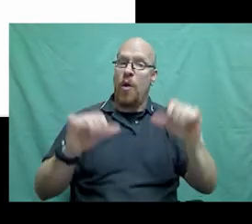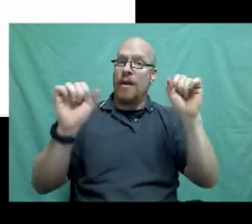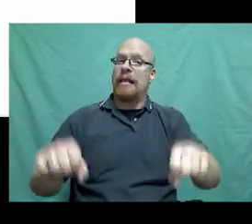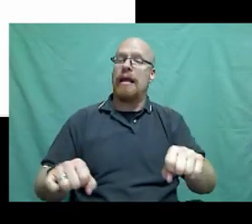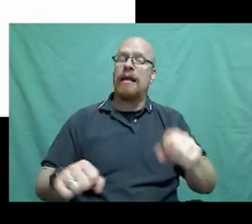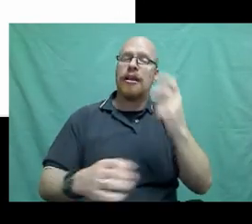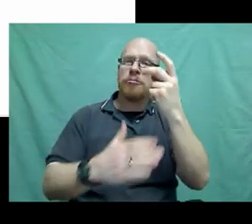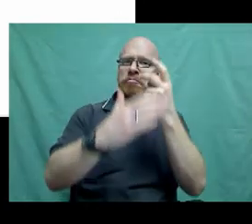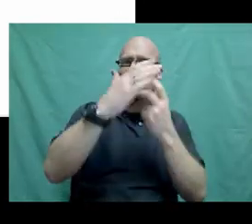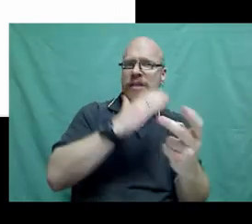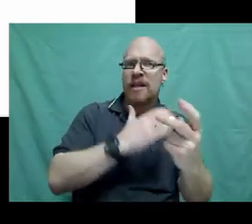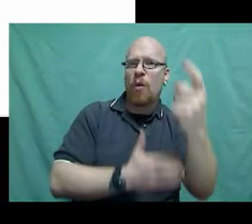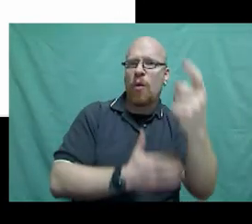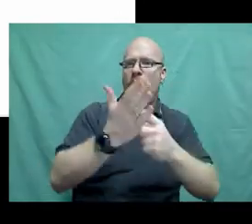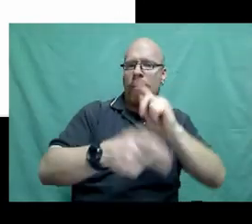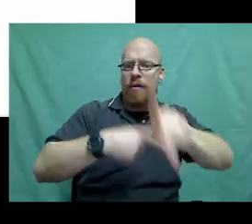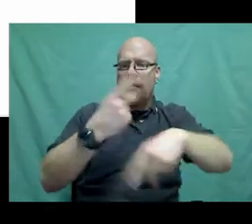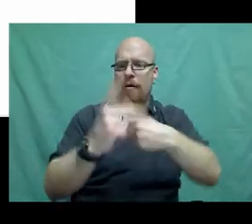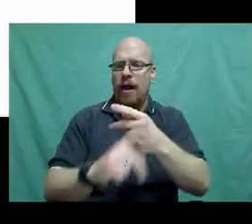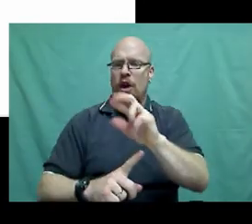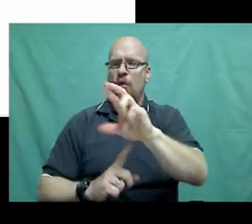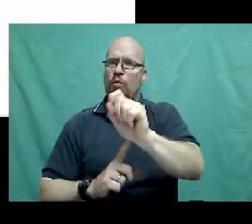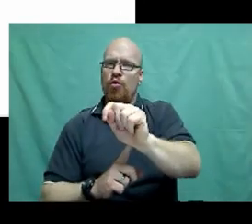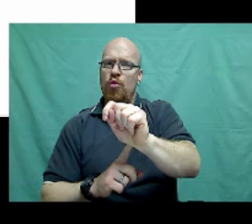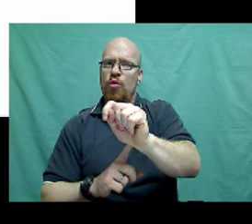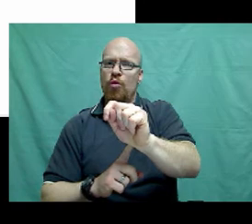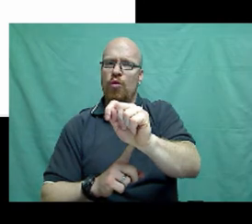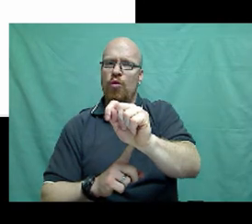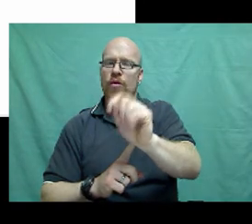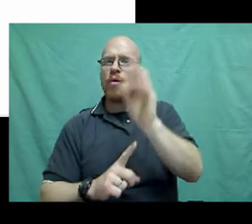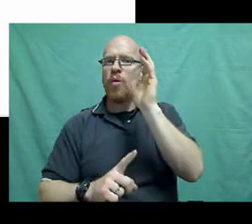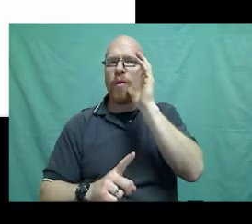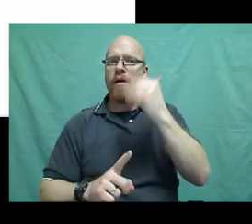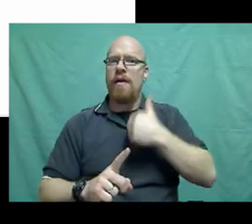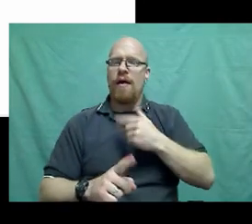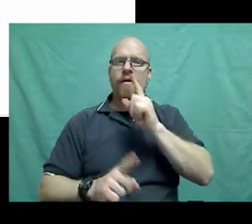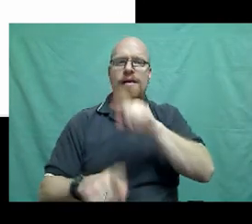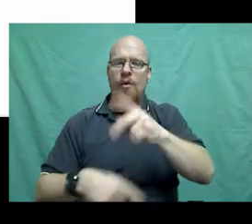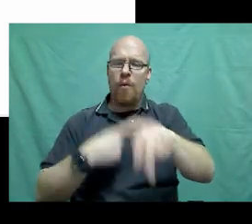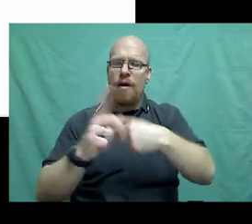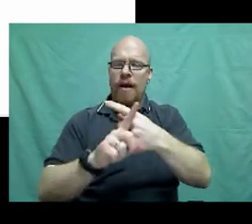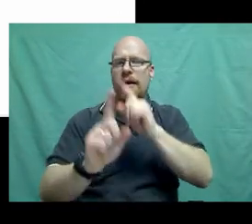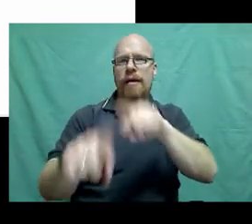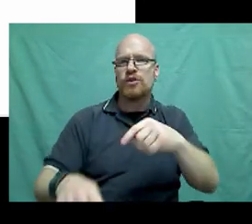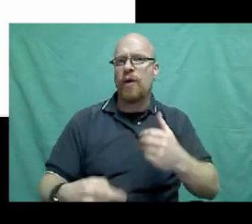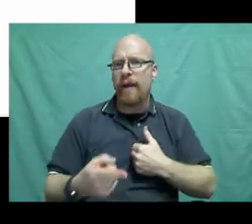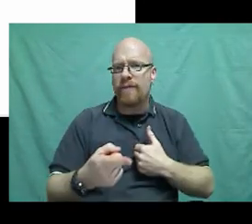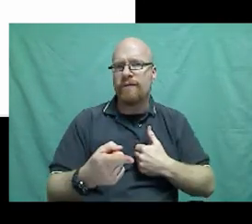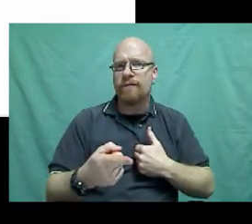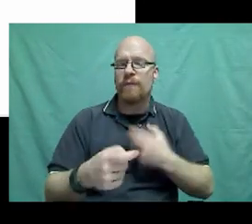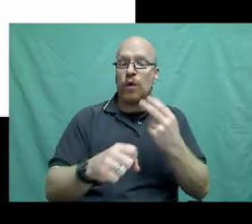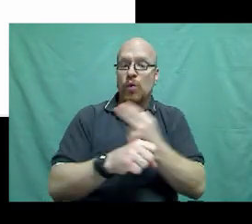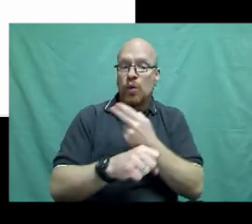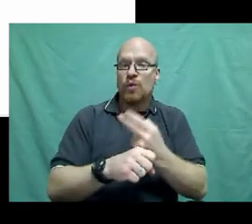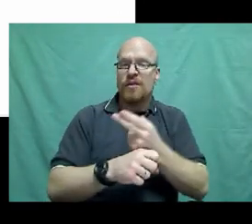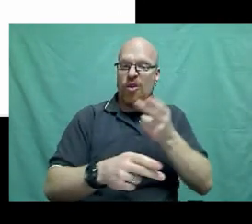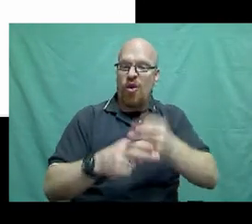So we're going to work on how to predict what kind of root we're going to, what kind of answer we're going to get.